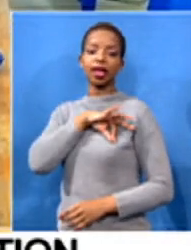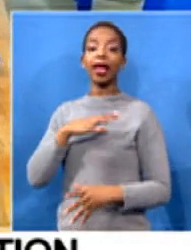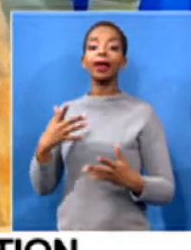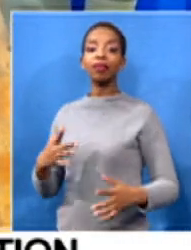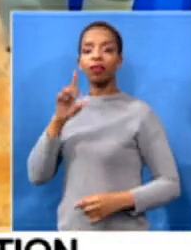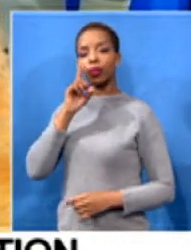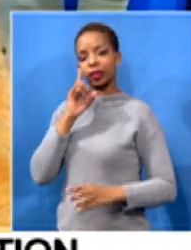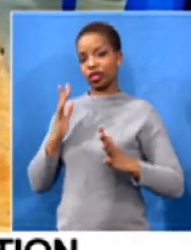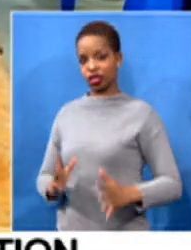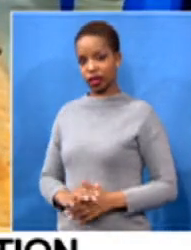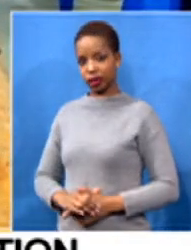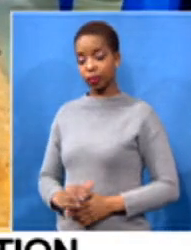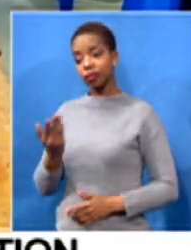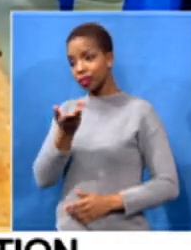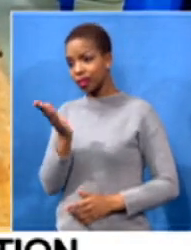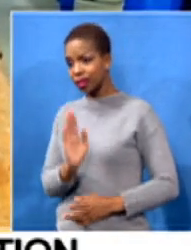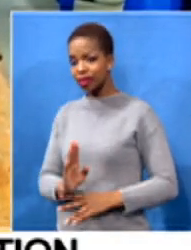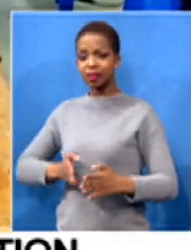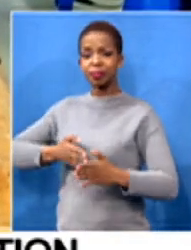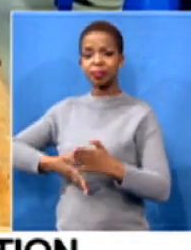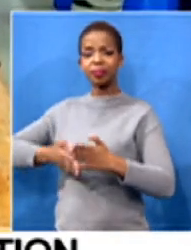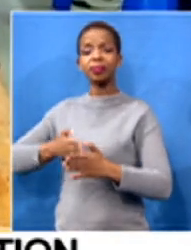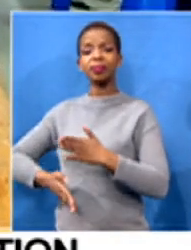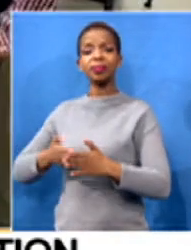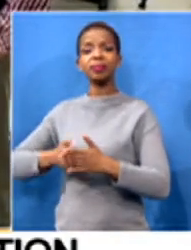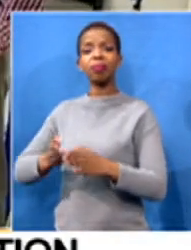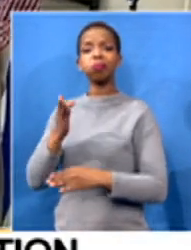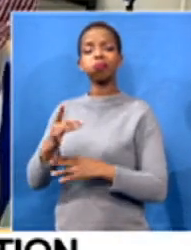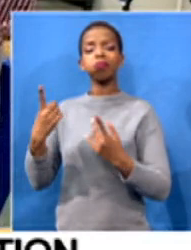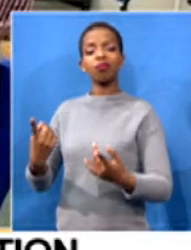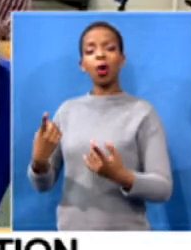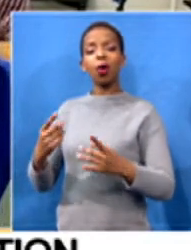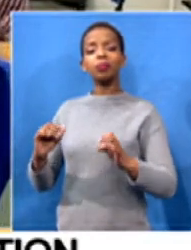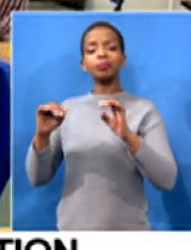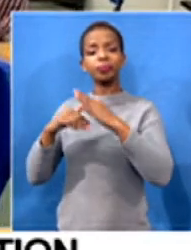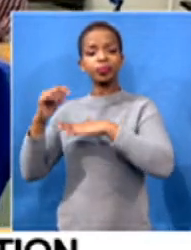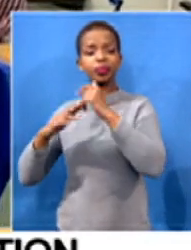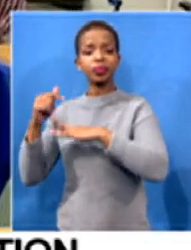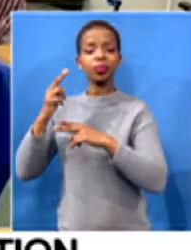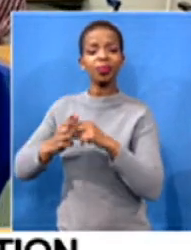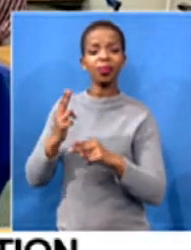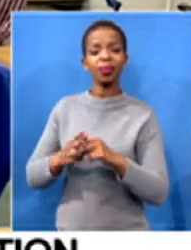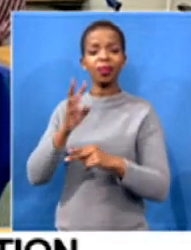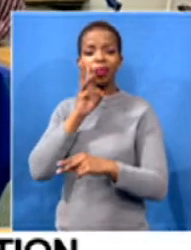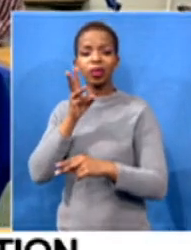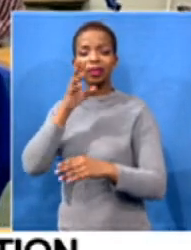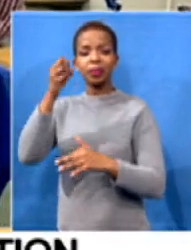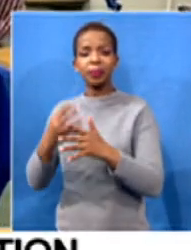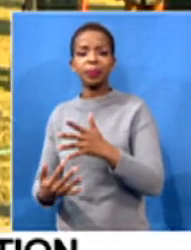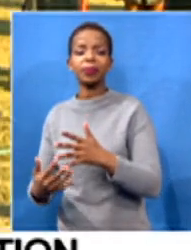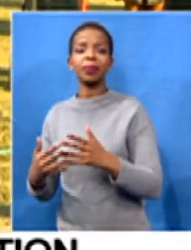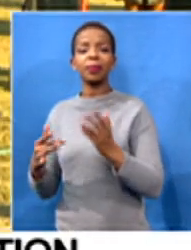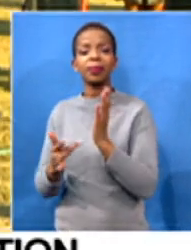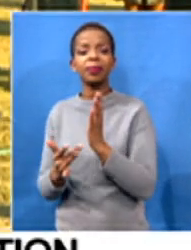address these backlogs in infrastructure, for one? When are we going to progress to the level of seeing 4IR